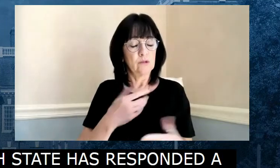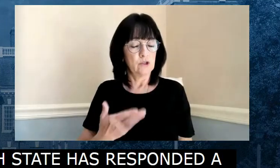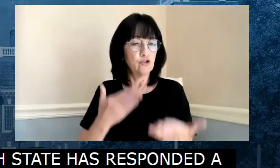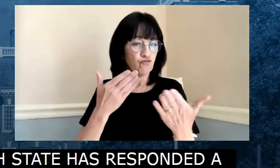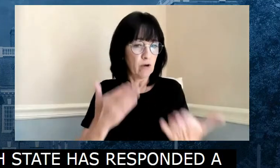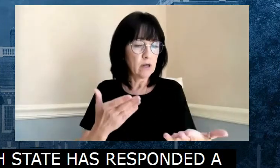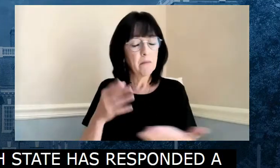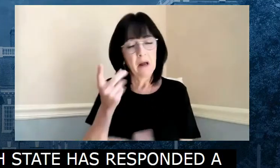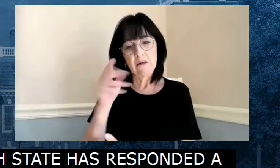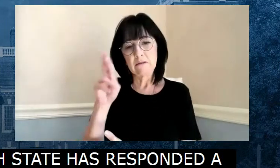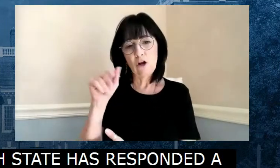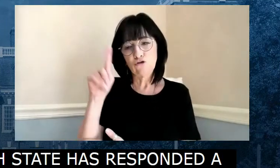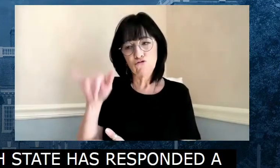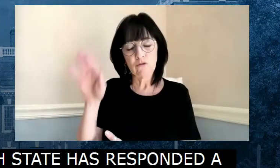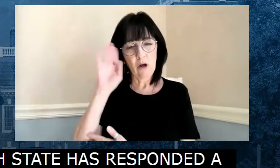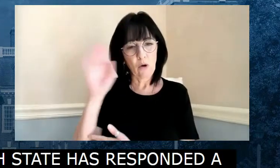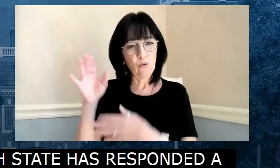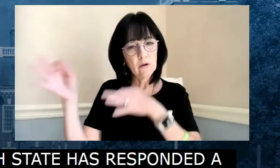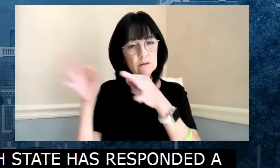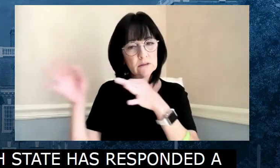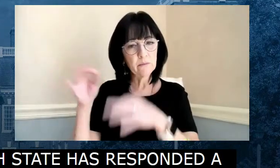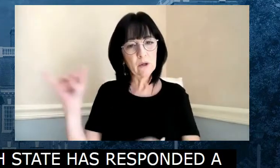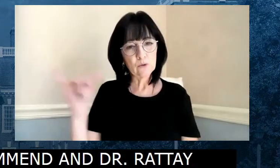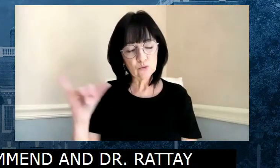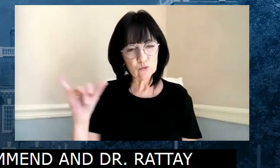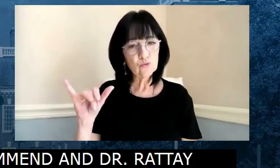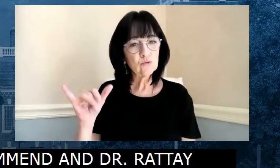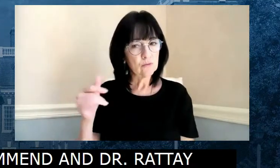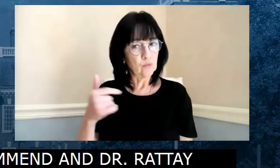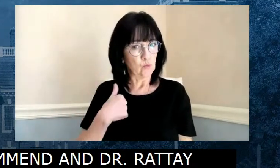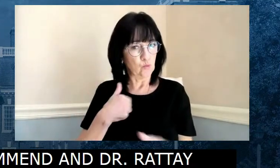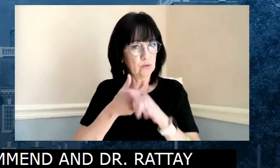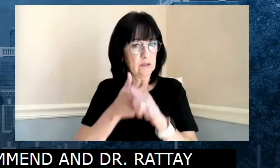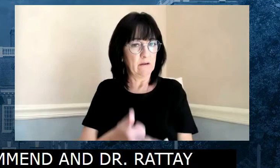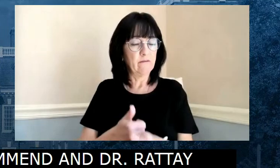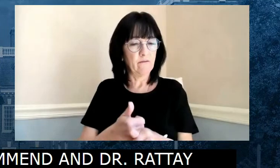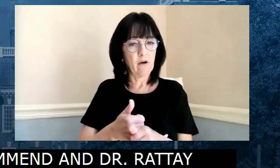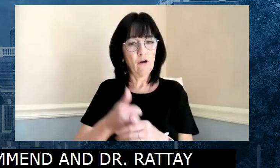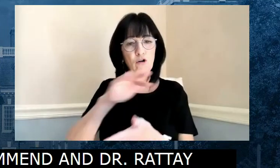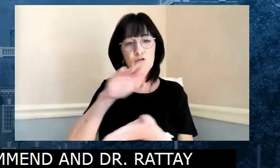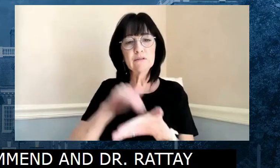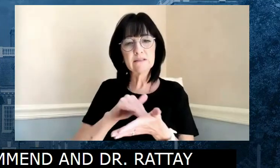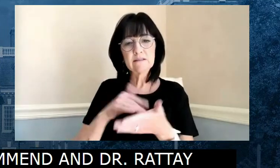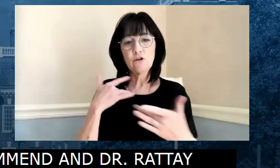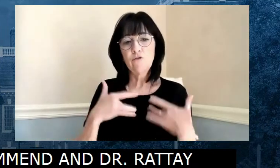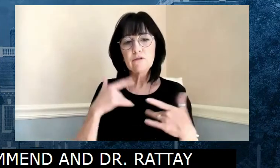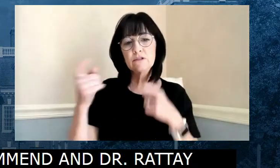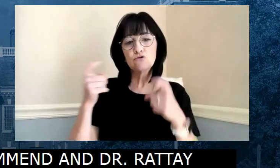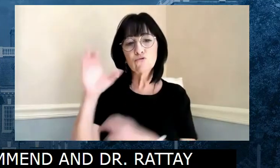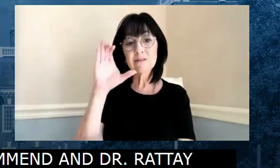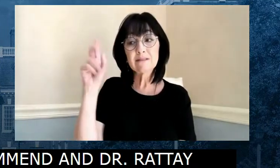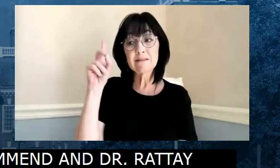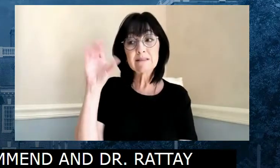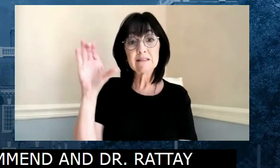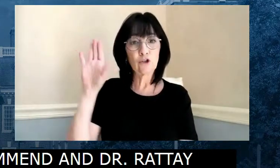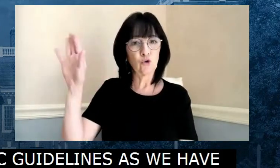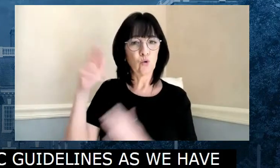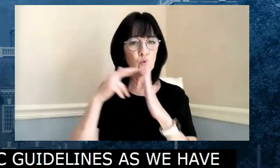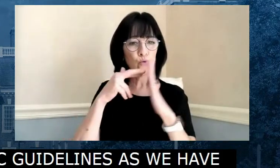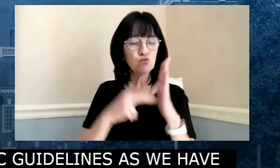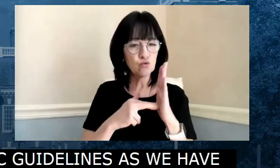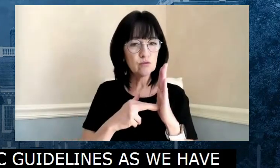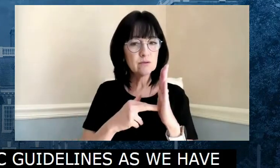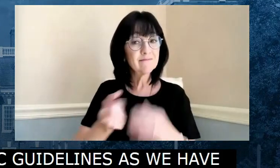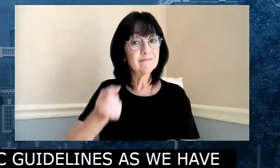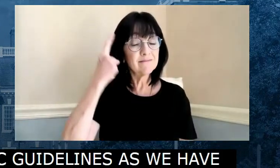it, following the CDC guidelines as we have from the beginning, recognizing that there are challenges